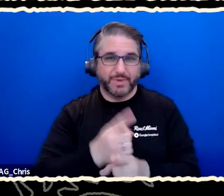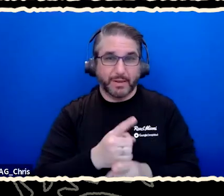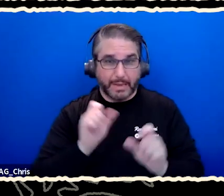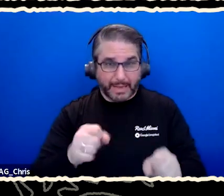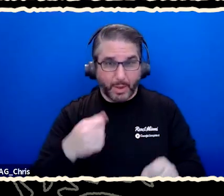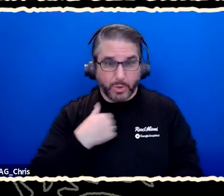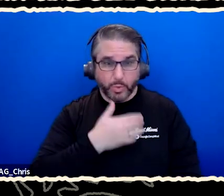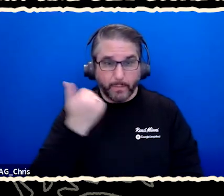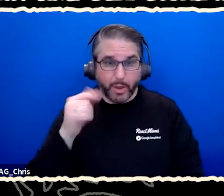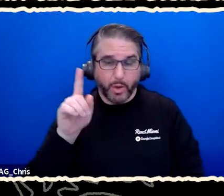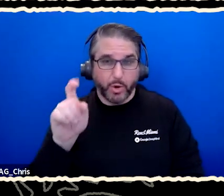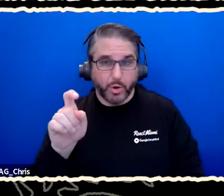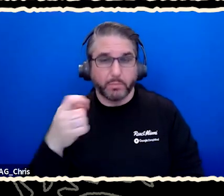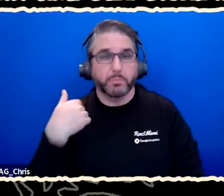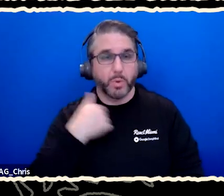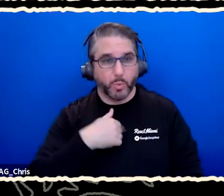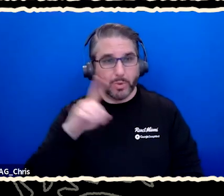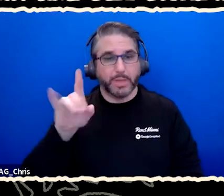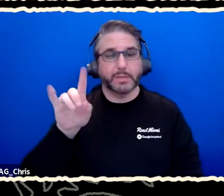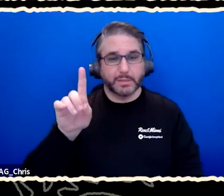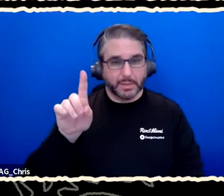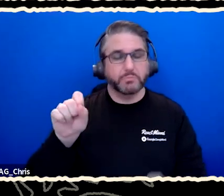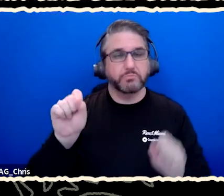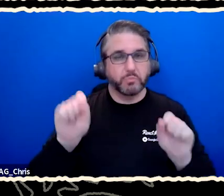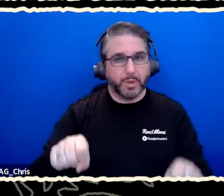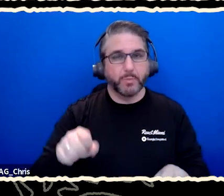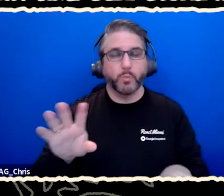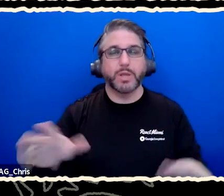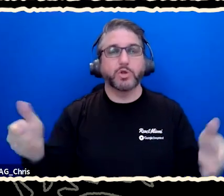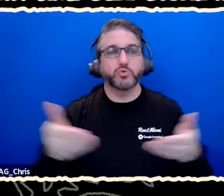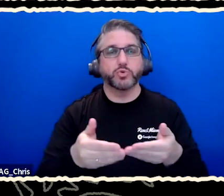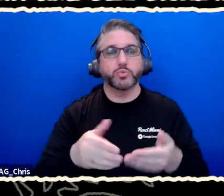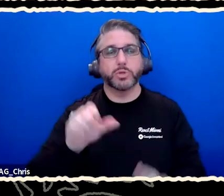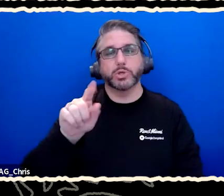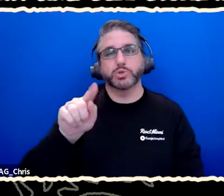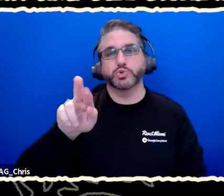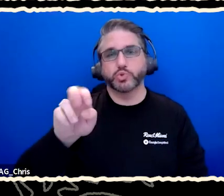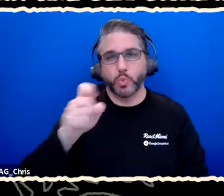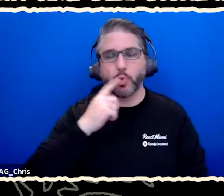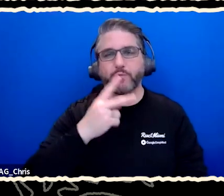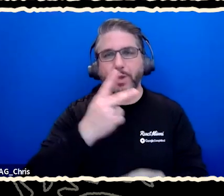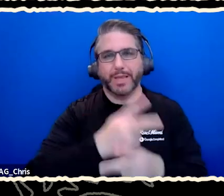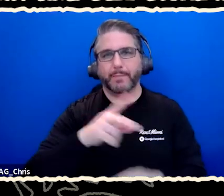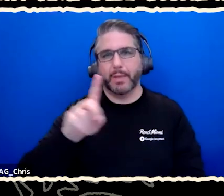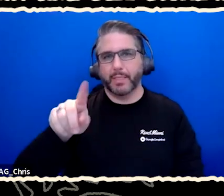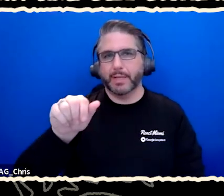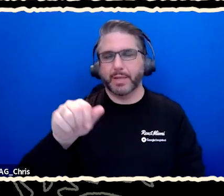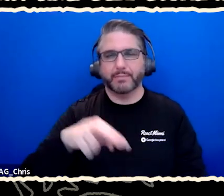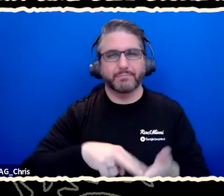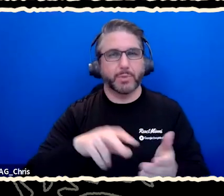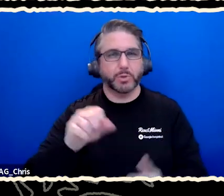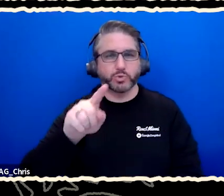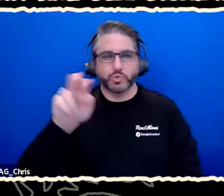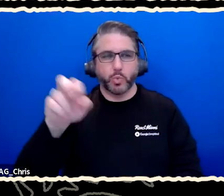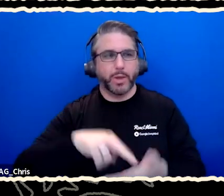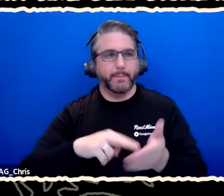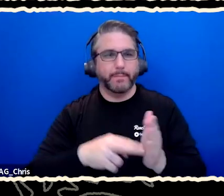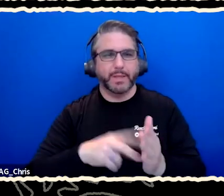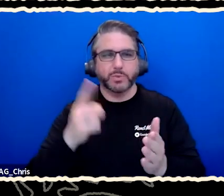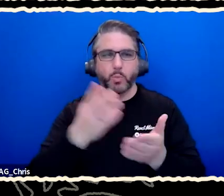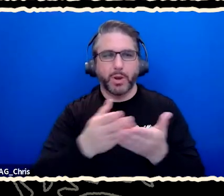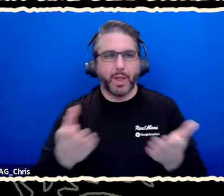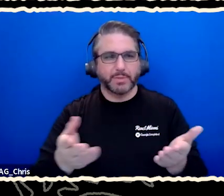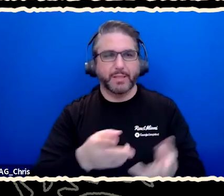We can, and we did. We introduced a store to keep our data. So a store is basically an object that holds some